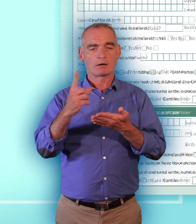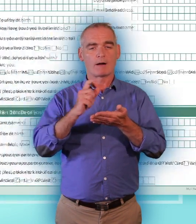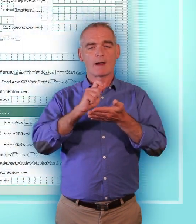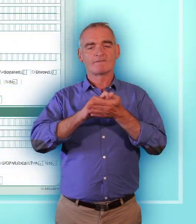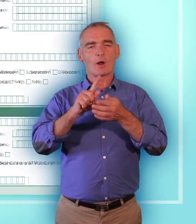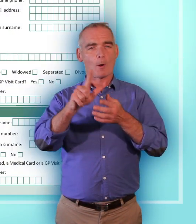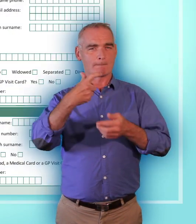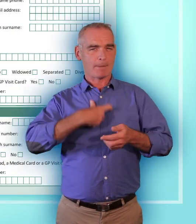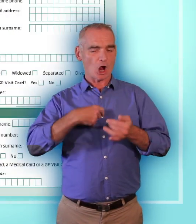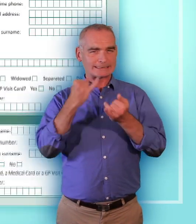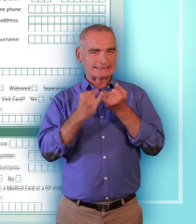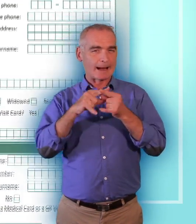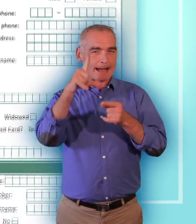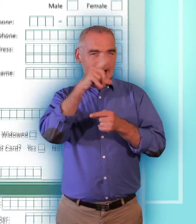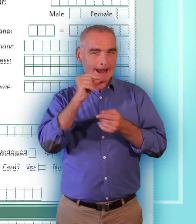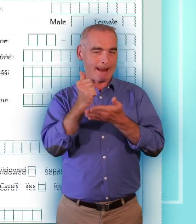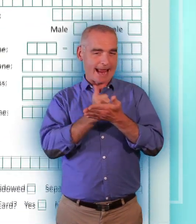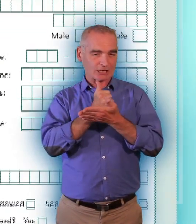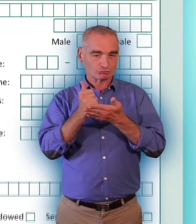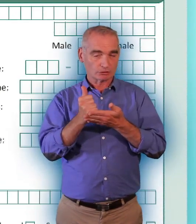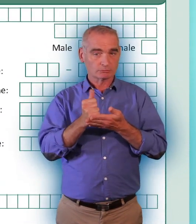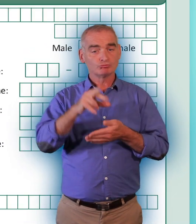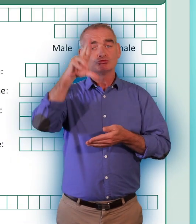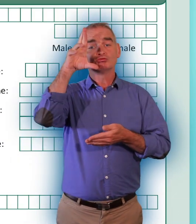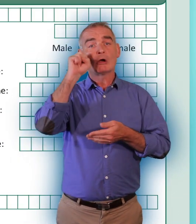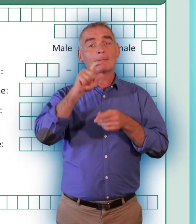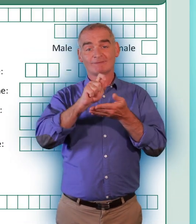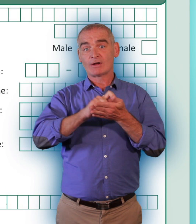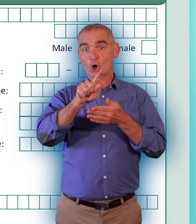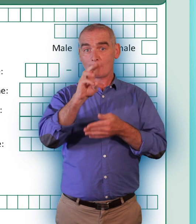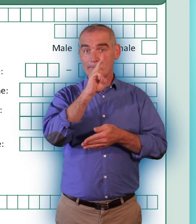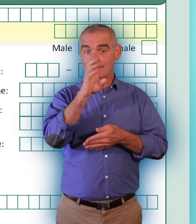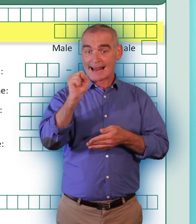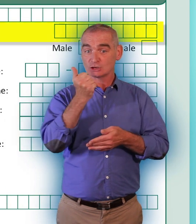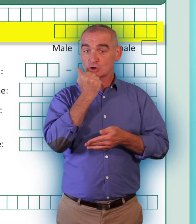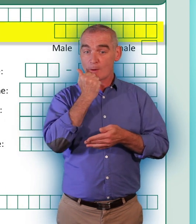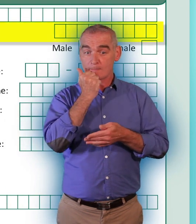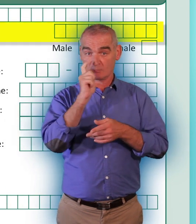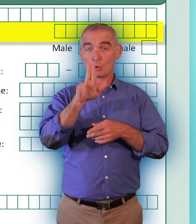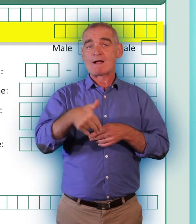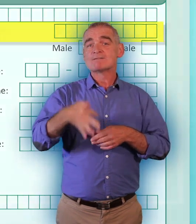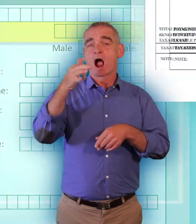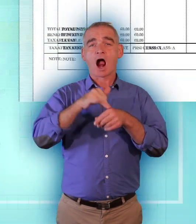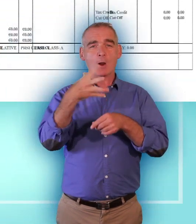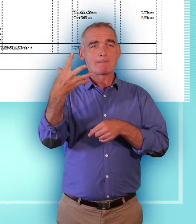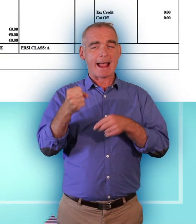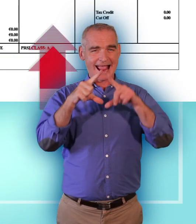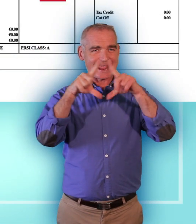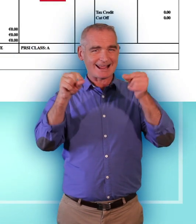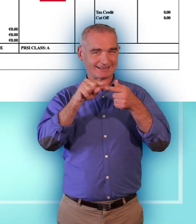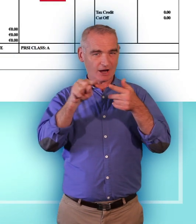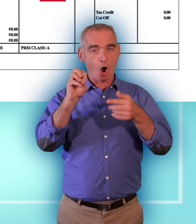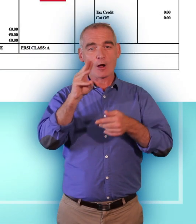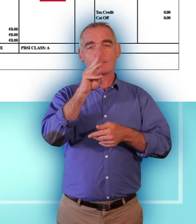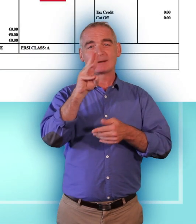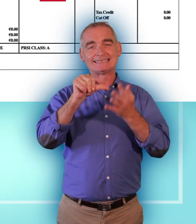In part one of the form, we need your personal details. Remember to fill in your PPS number. You'll find it on your payslip or